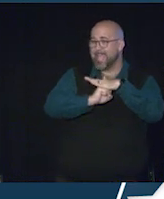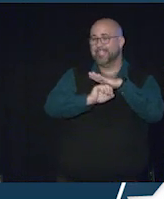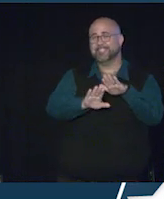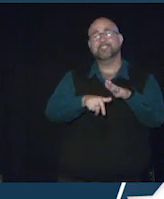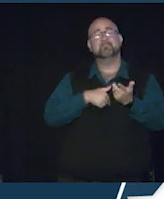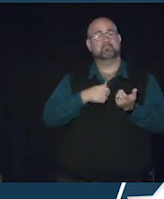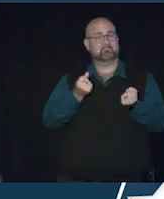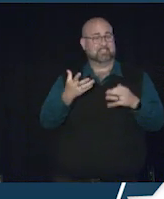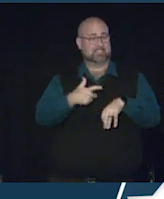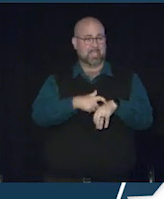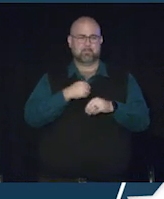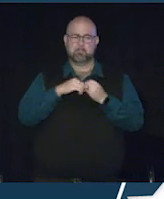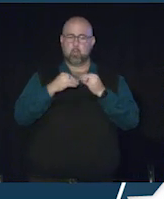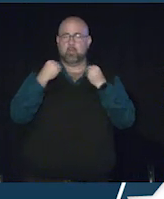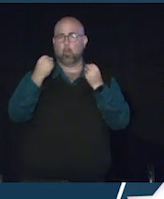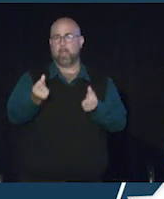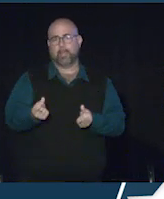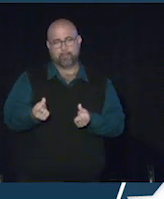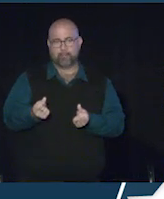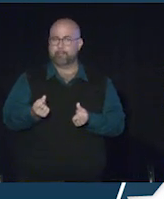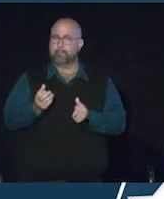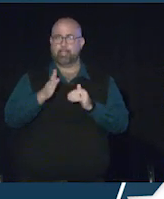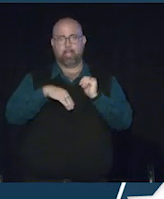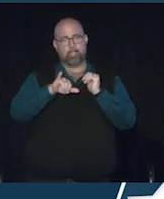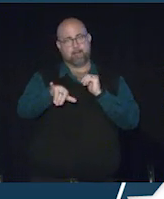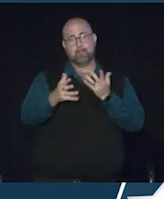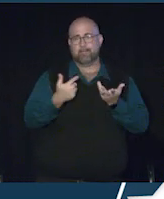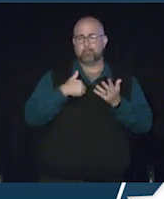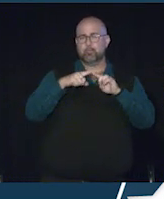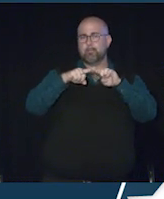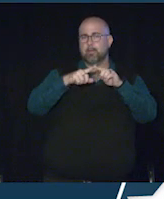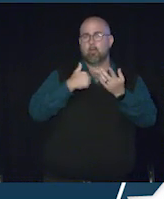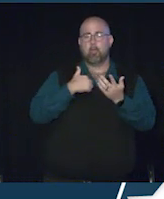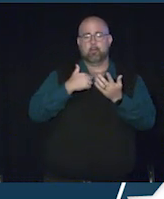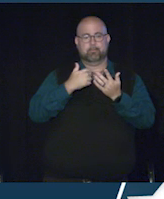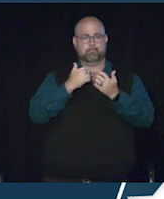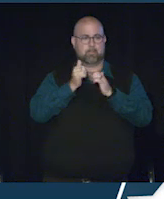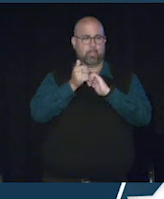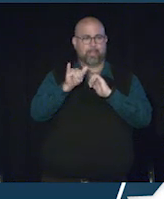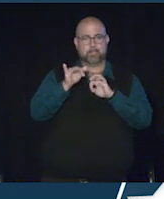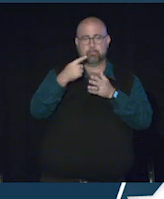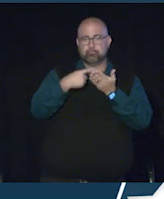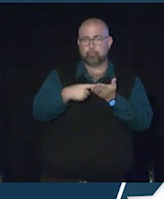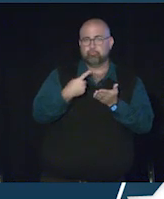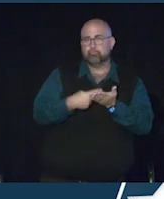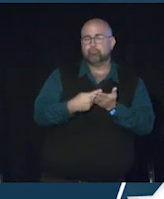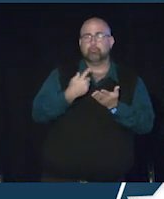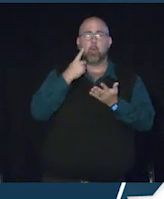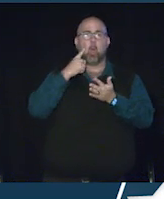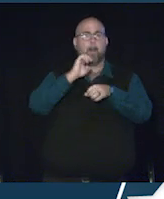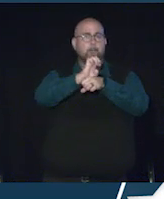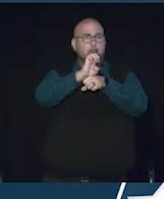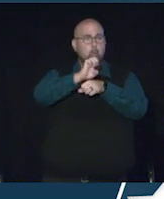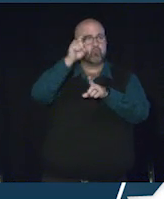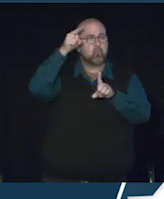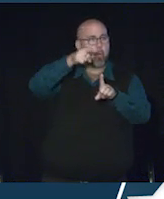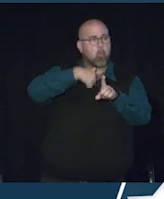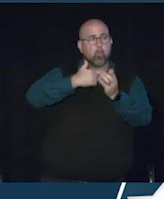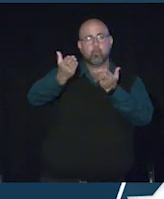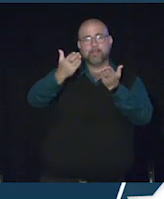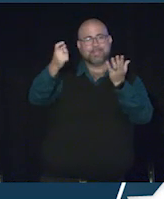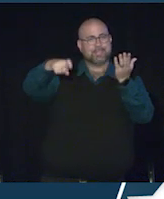A lot of times it can happen faster than that, depending on the extent of the discussion about the employment goal and the services